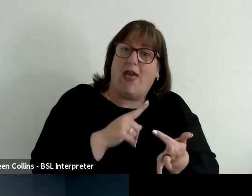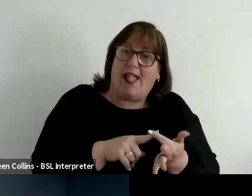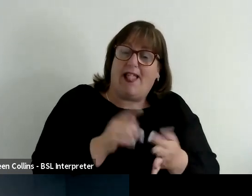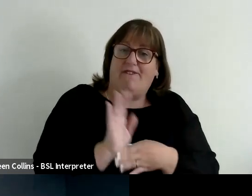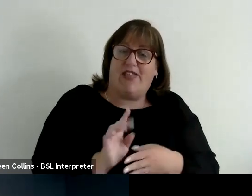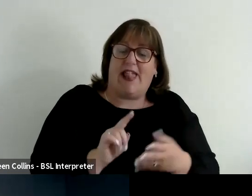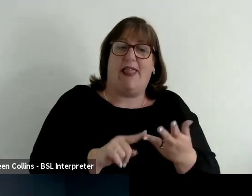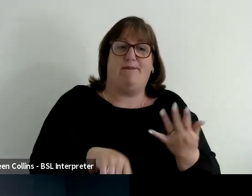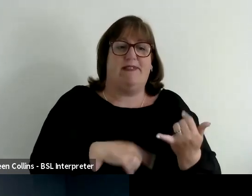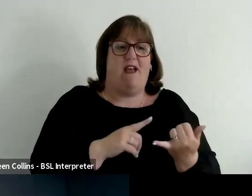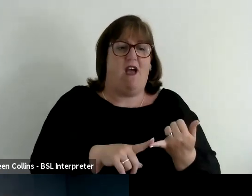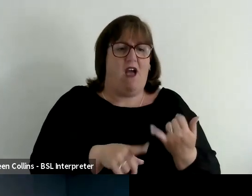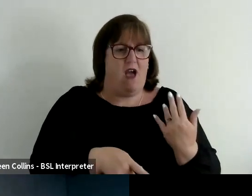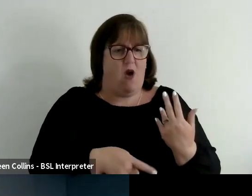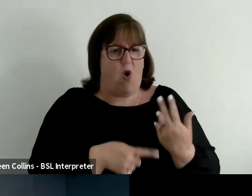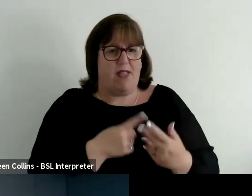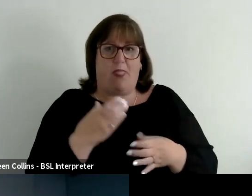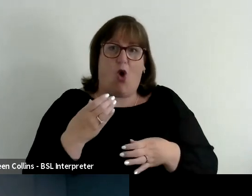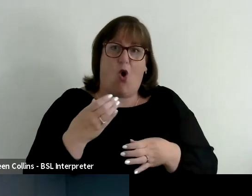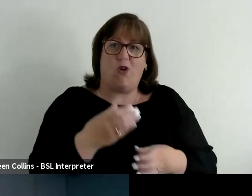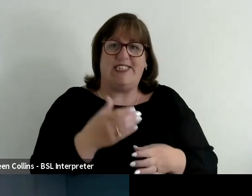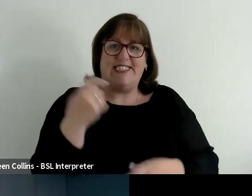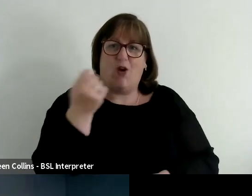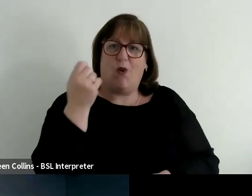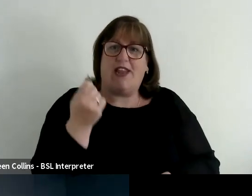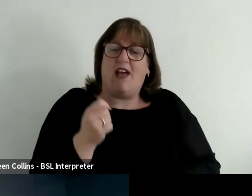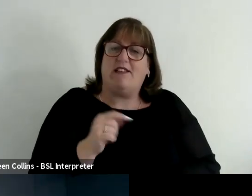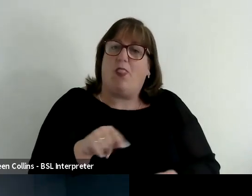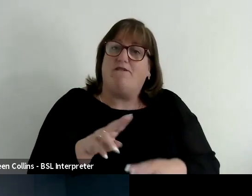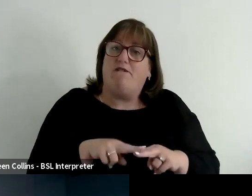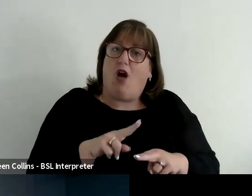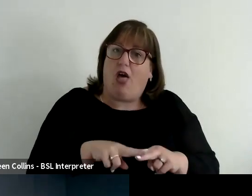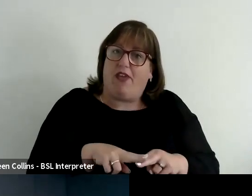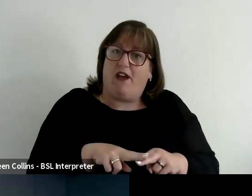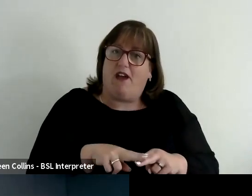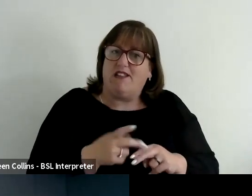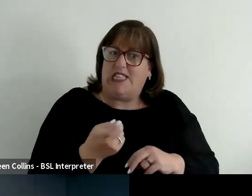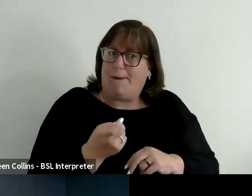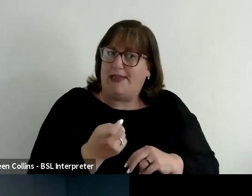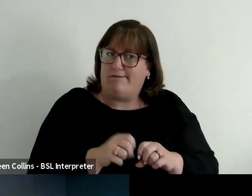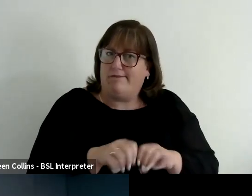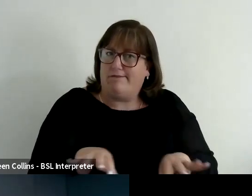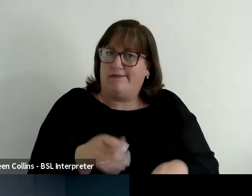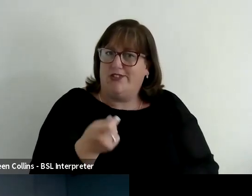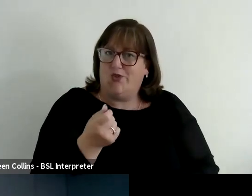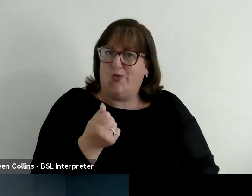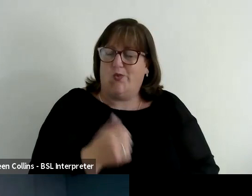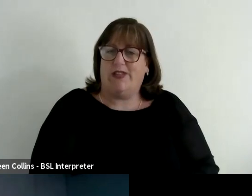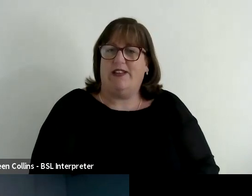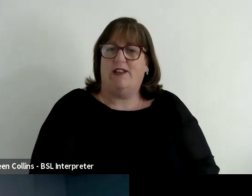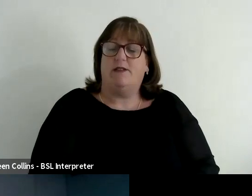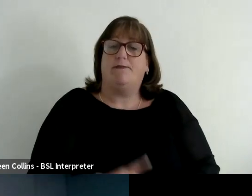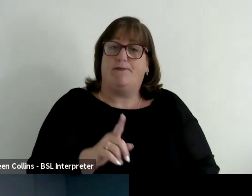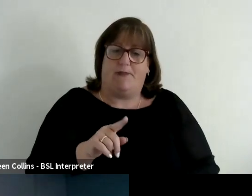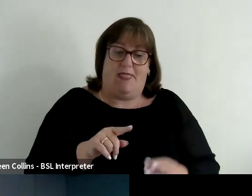winning film that will be coming out in cinemas in the coming months. And also in the creative division,